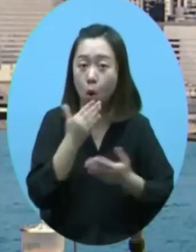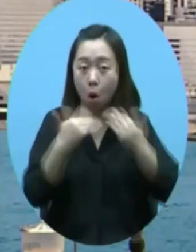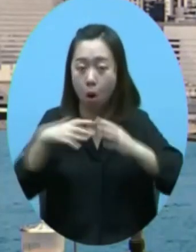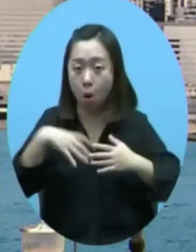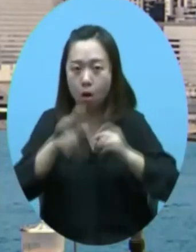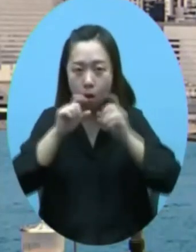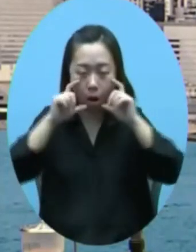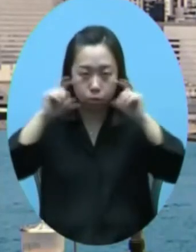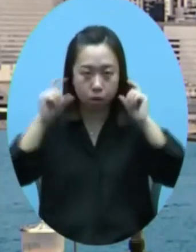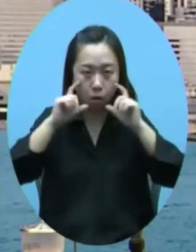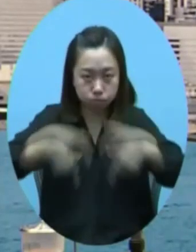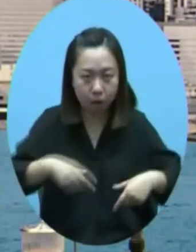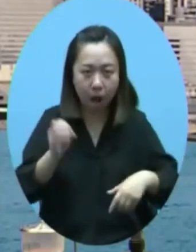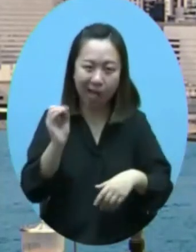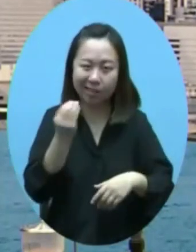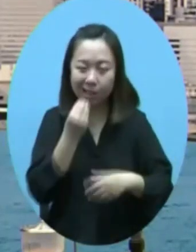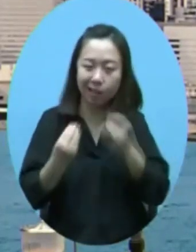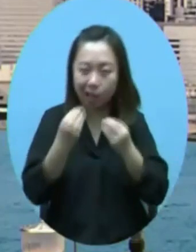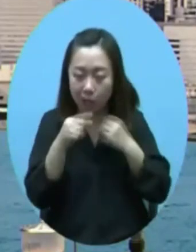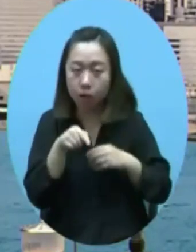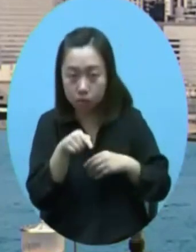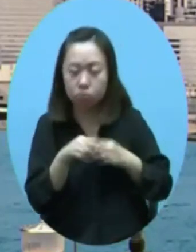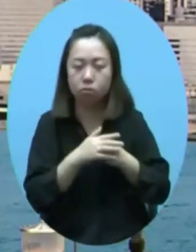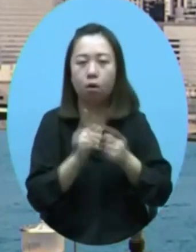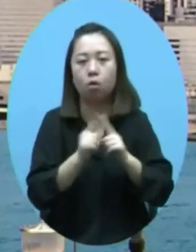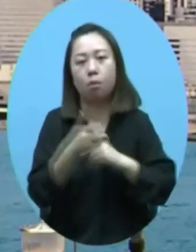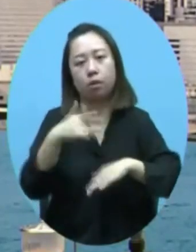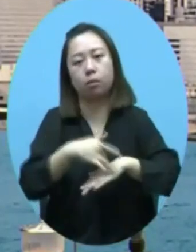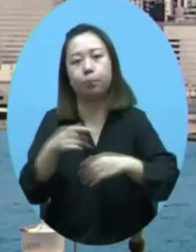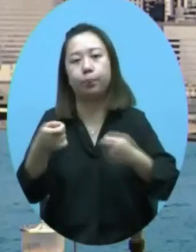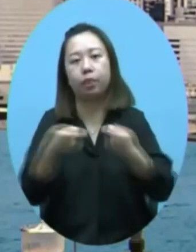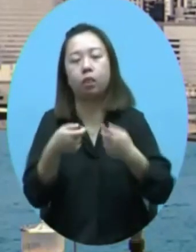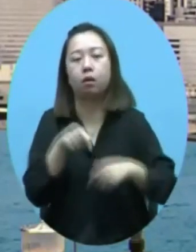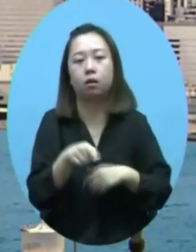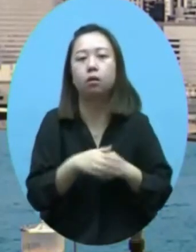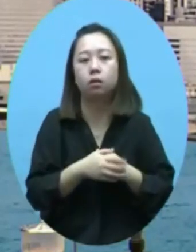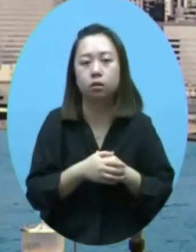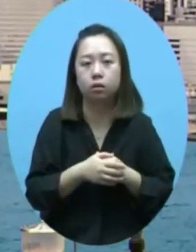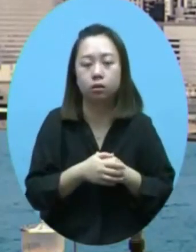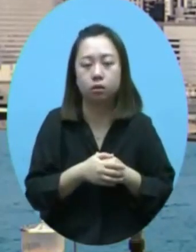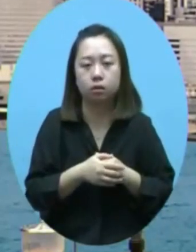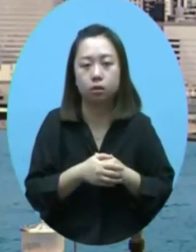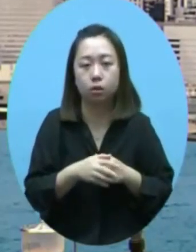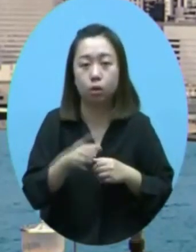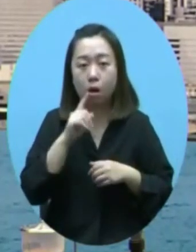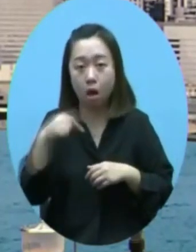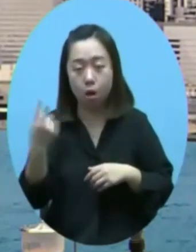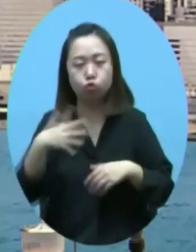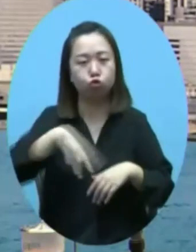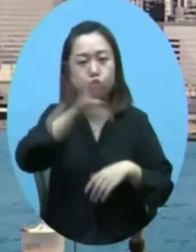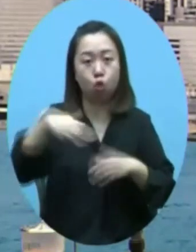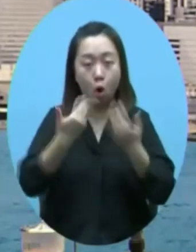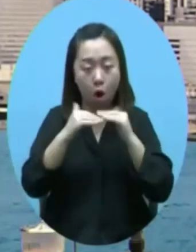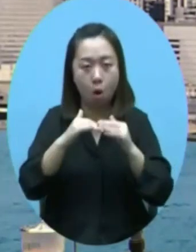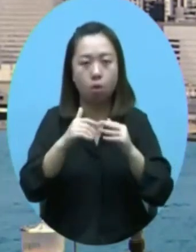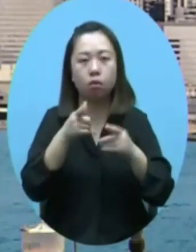contacts. And within schools, they would take off masks and have snacks. And those who had snacks together would be classified as